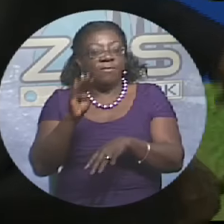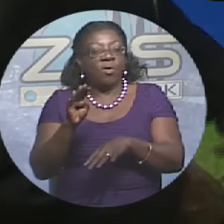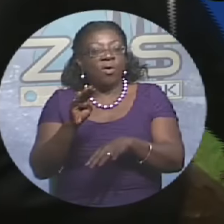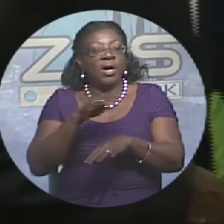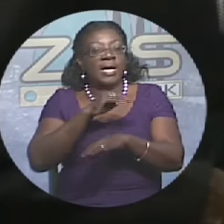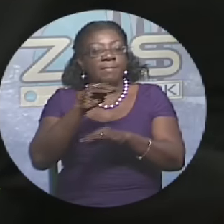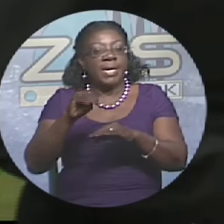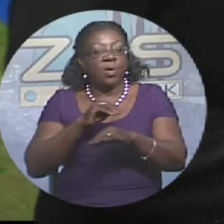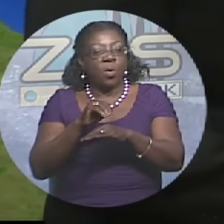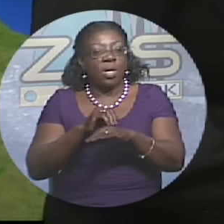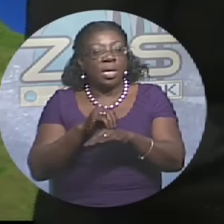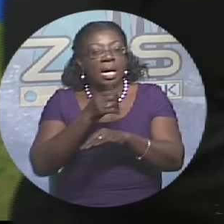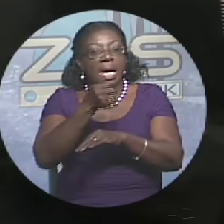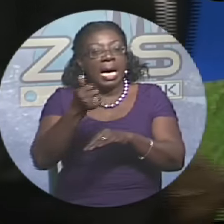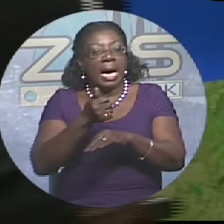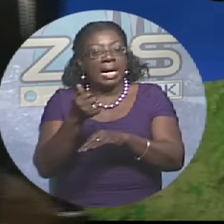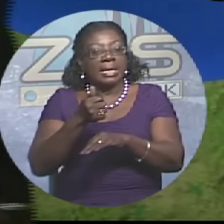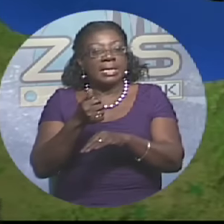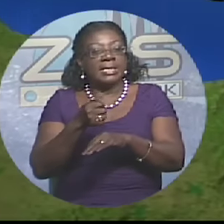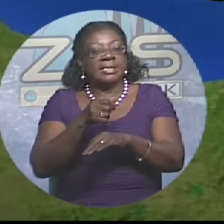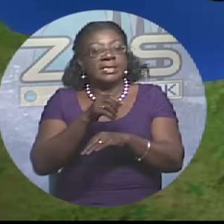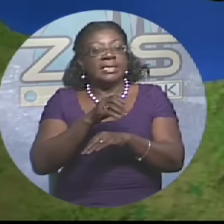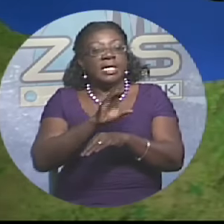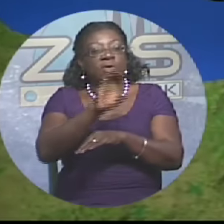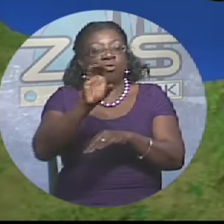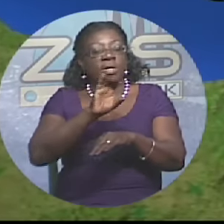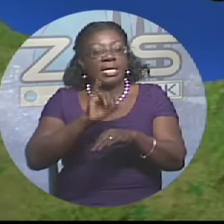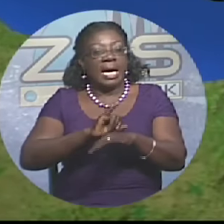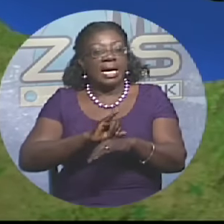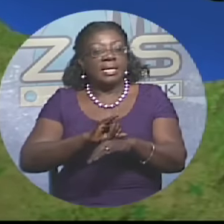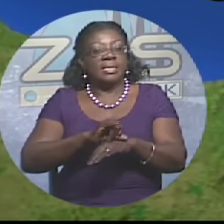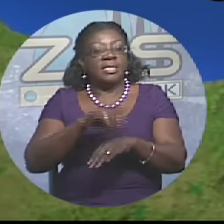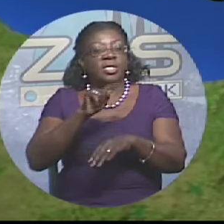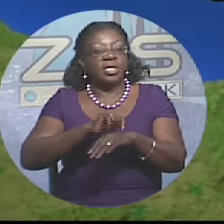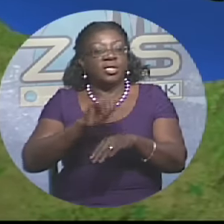Tananagua, the Turks and Caicos Islands also reporting 84 degrees at this hour.